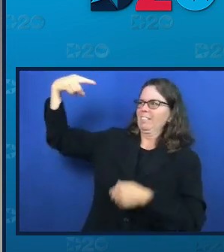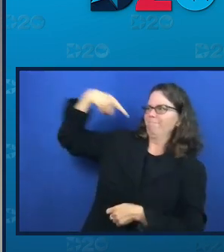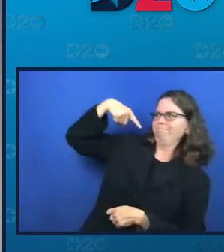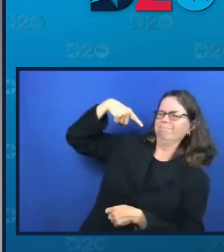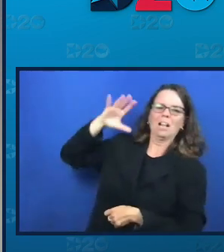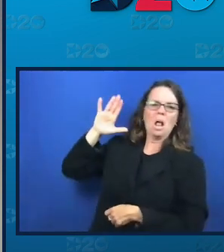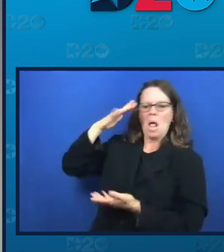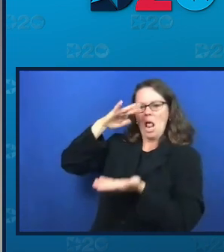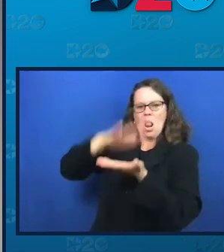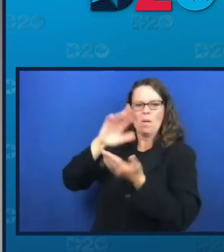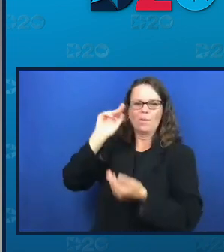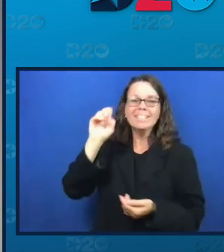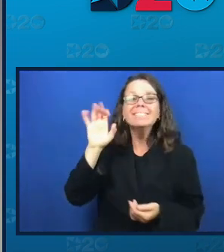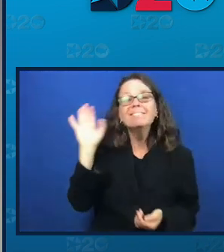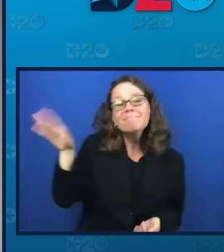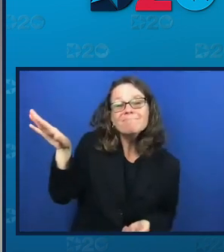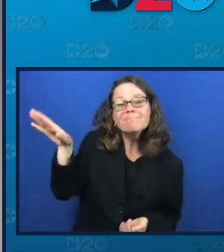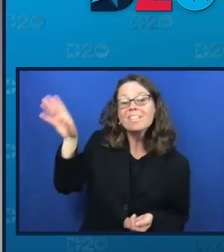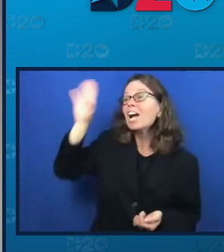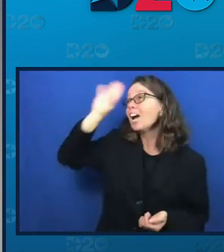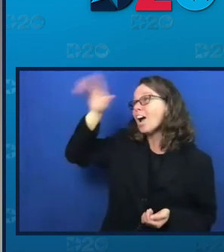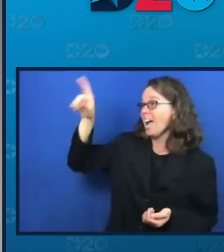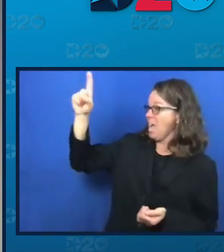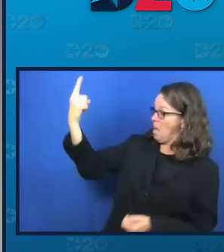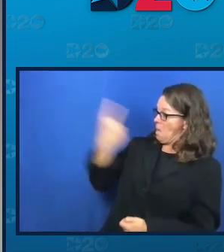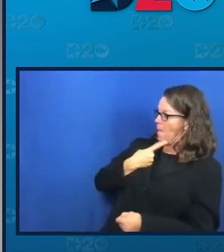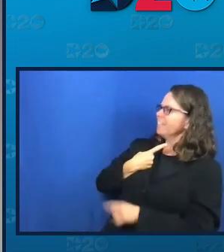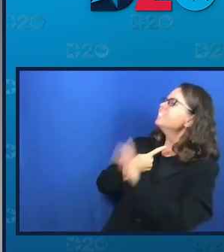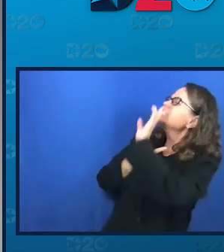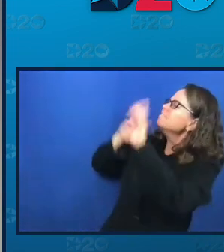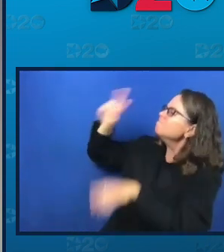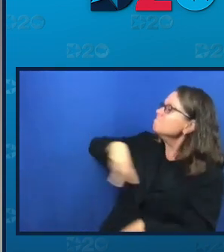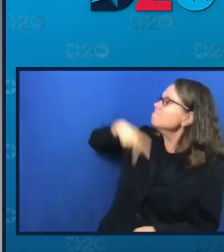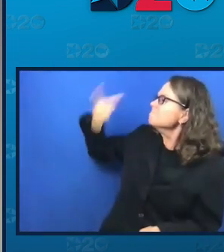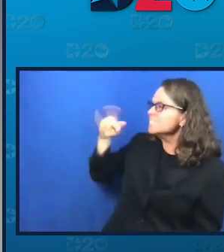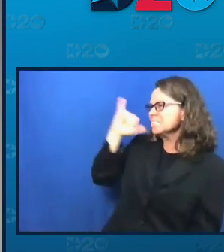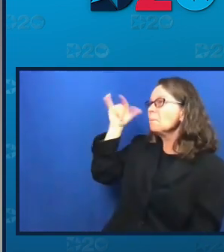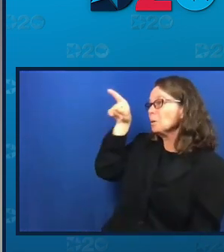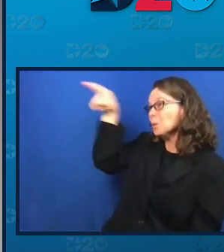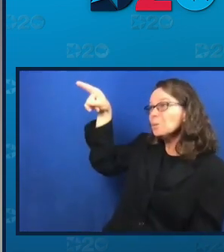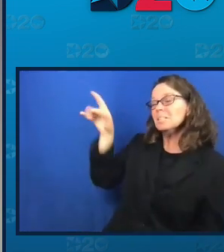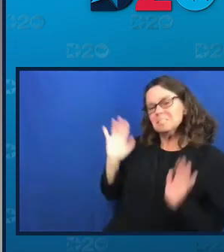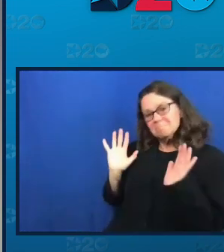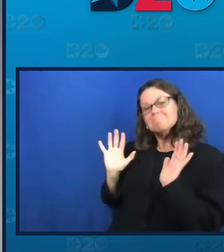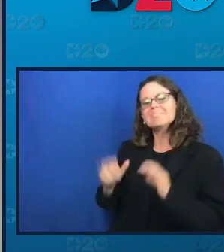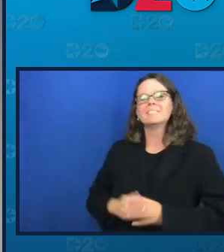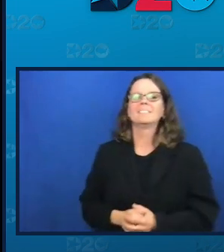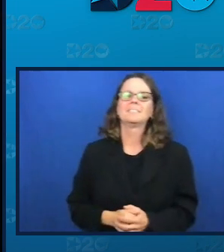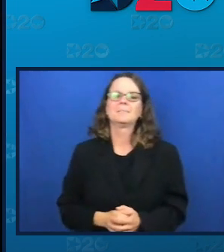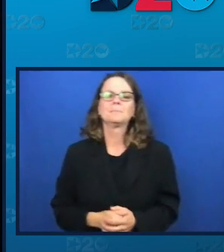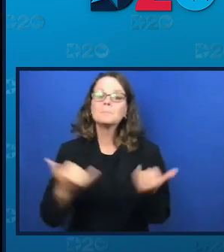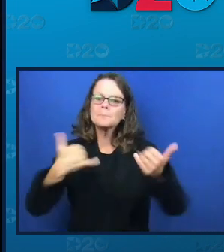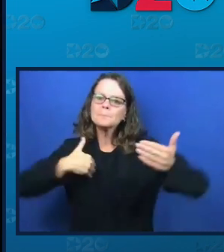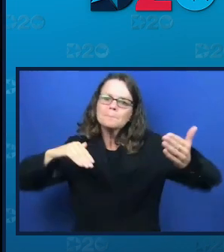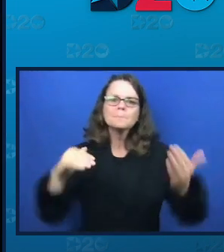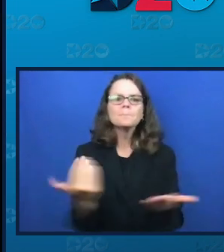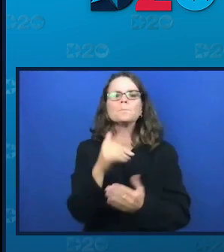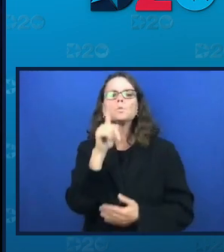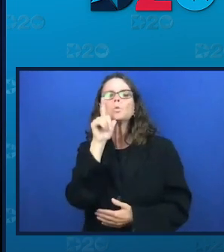I'd like to introduce you to a real American hero, World War II veteran Ed Good.